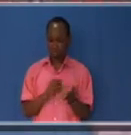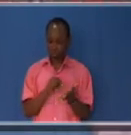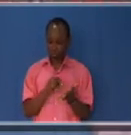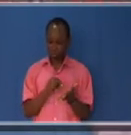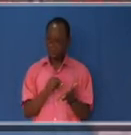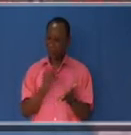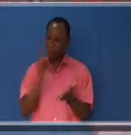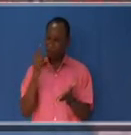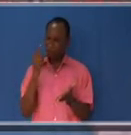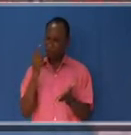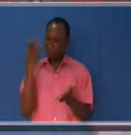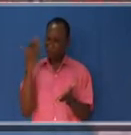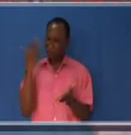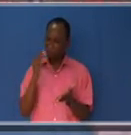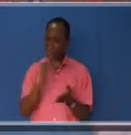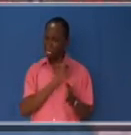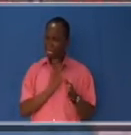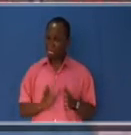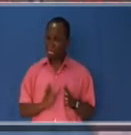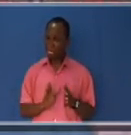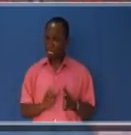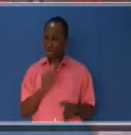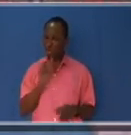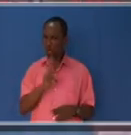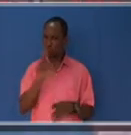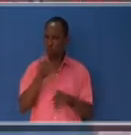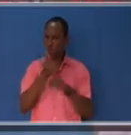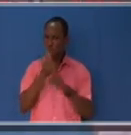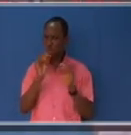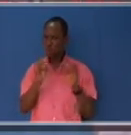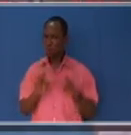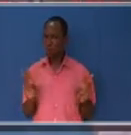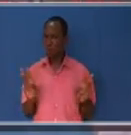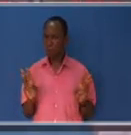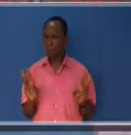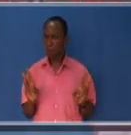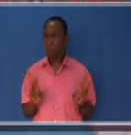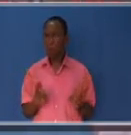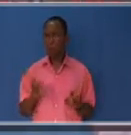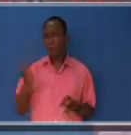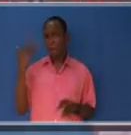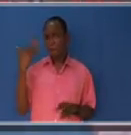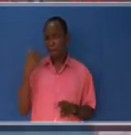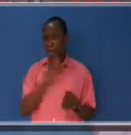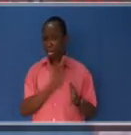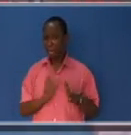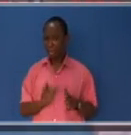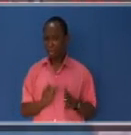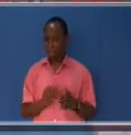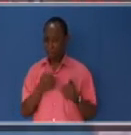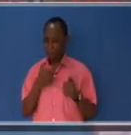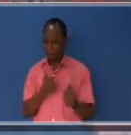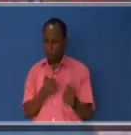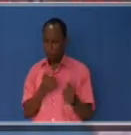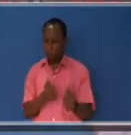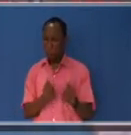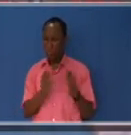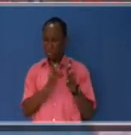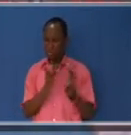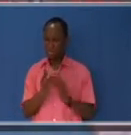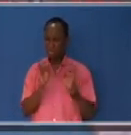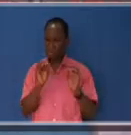the apostles' doctrine, it affirms the indispensability of doctrine. In 2